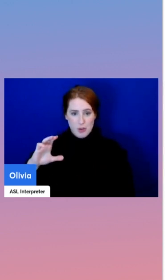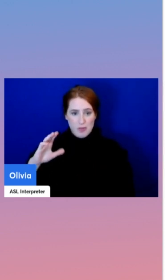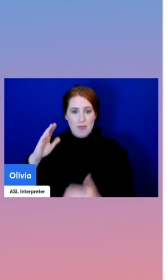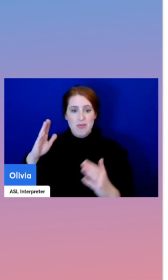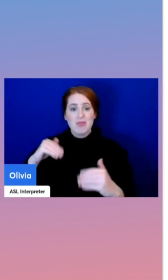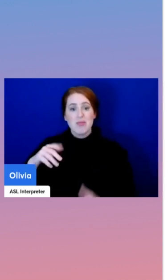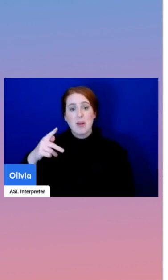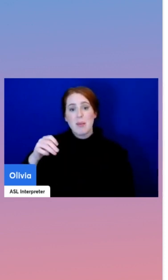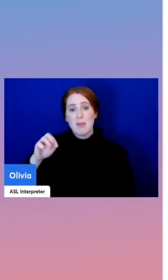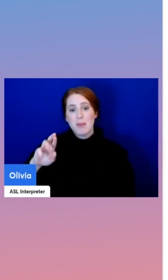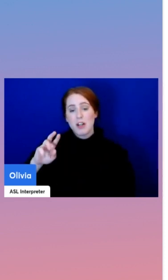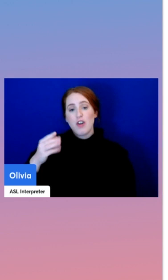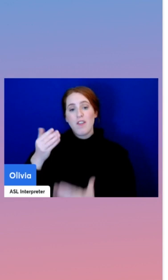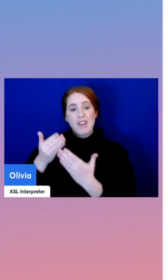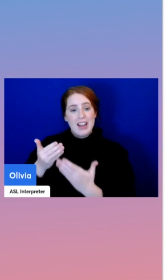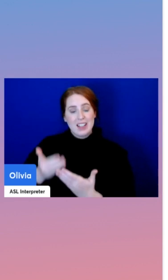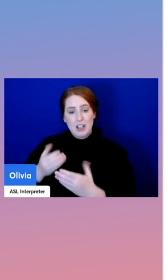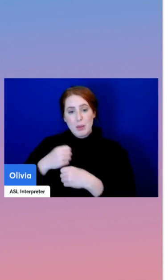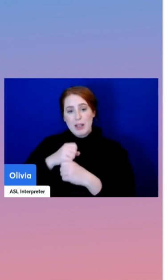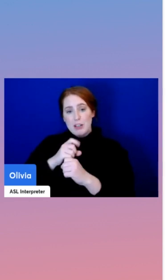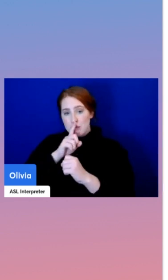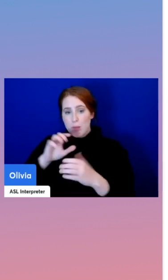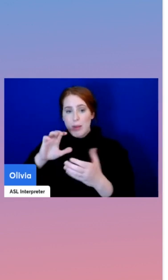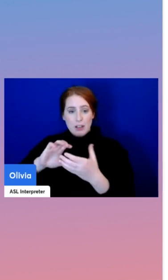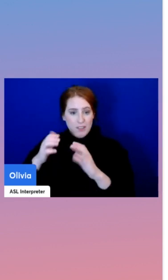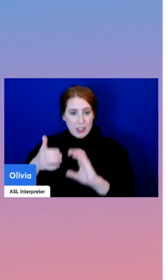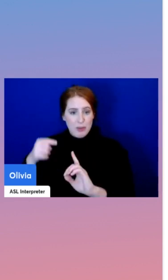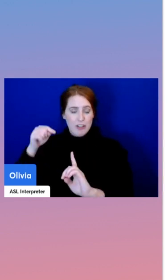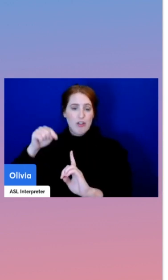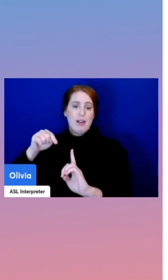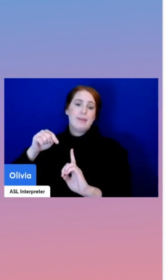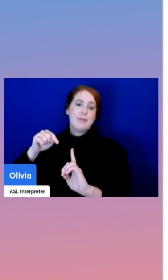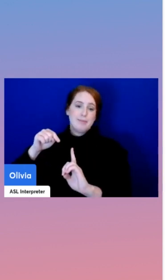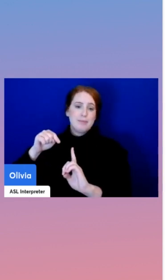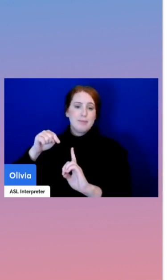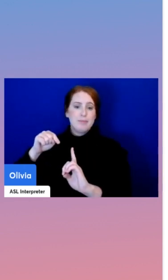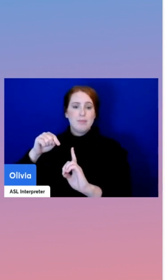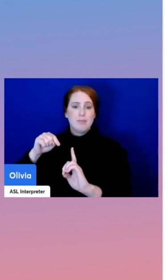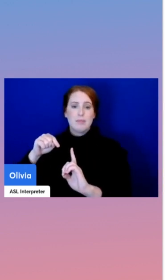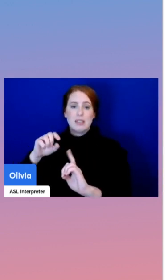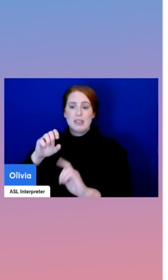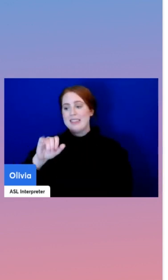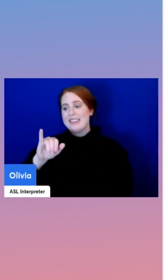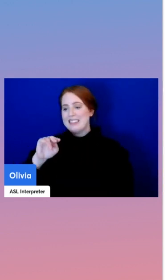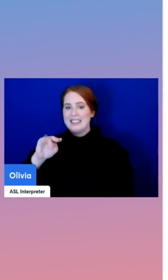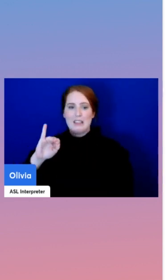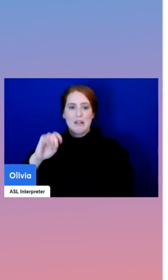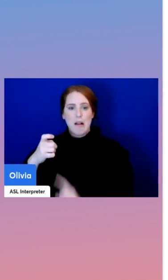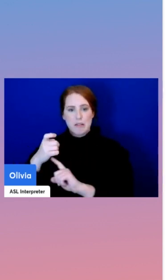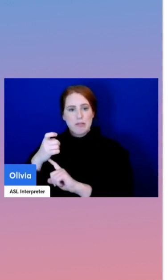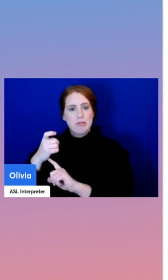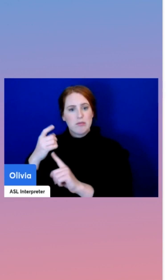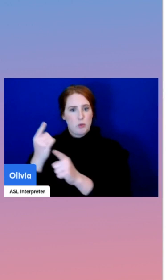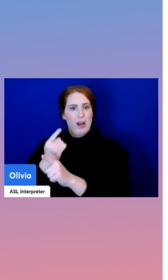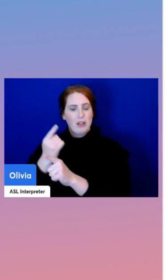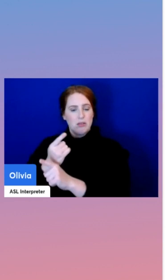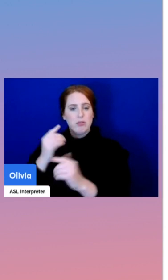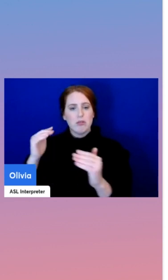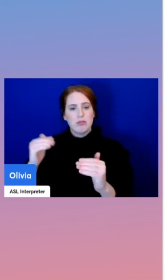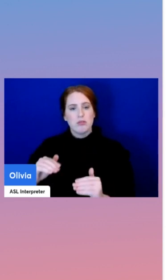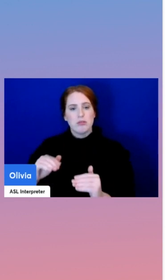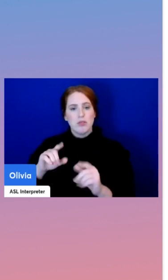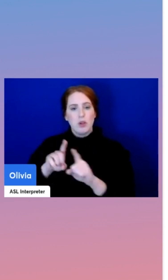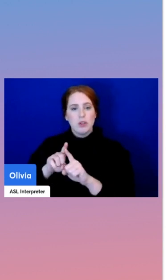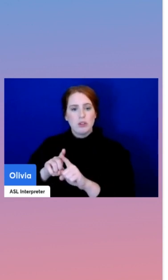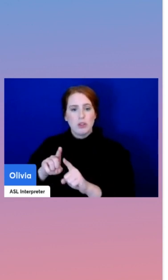that my Packer configuration is syntactically correct. I also have some shell checks to make sure